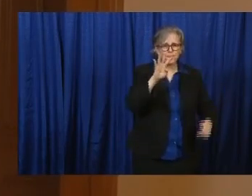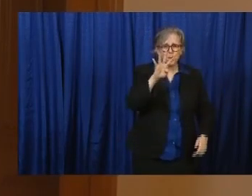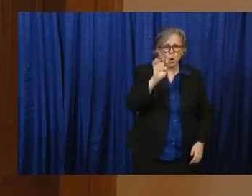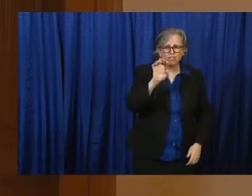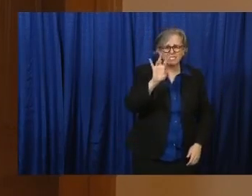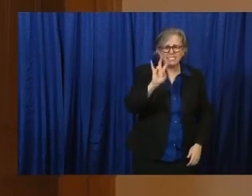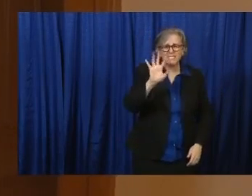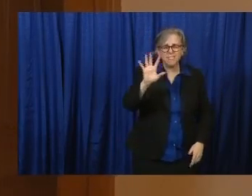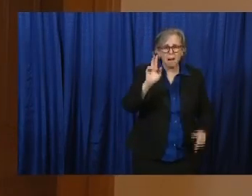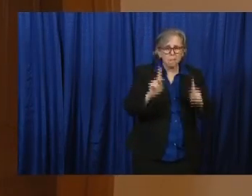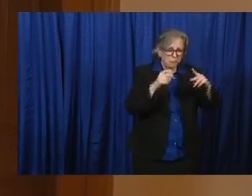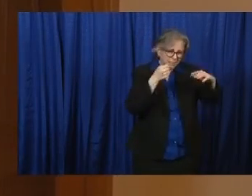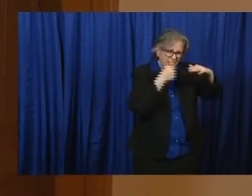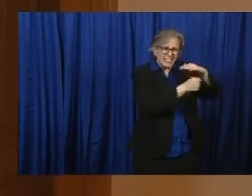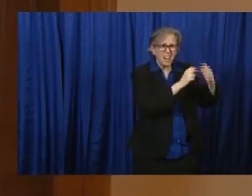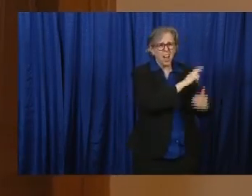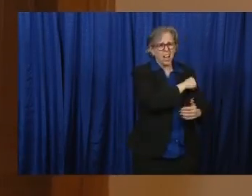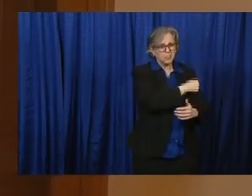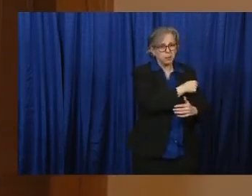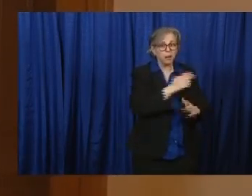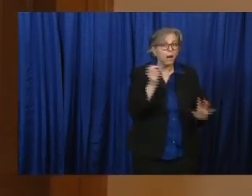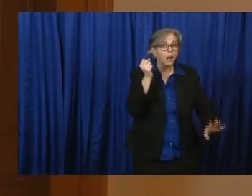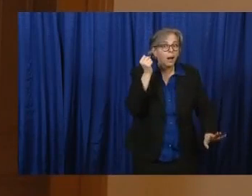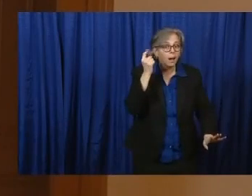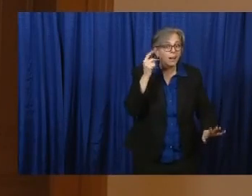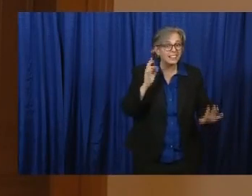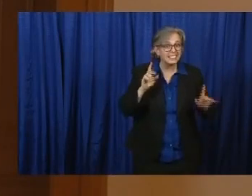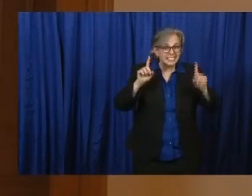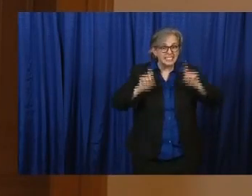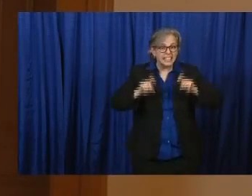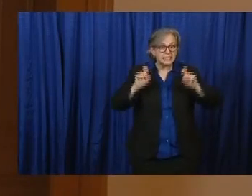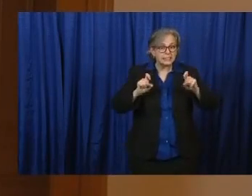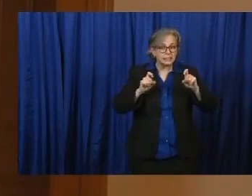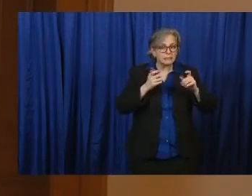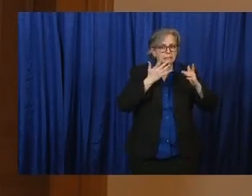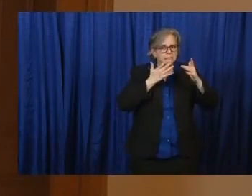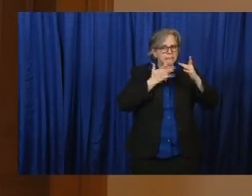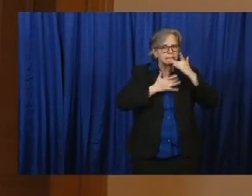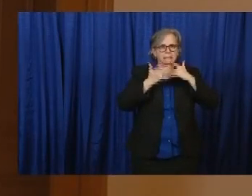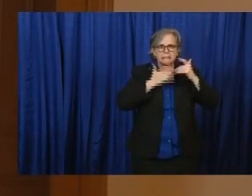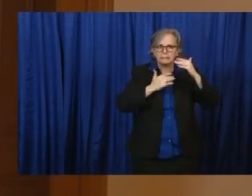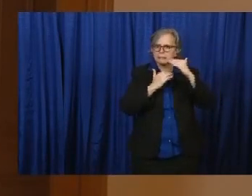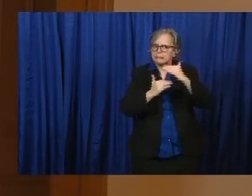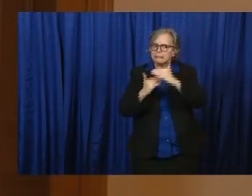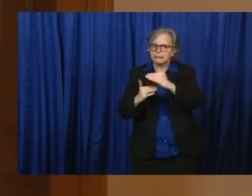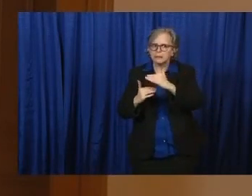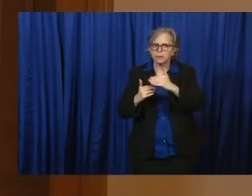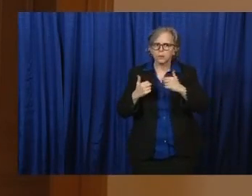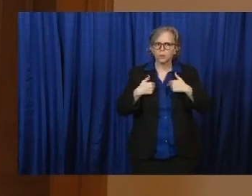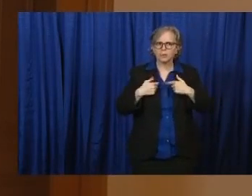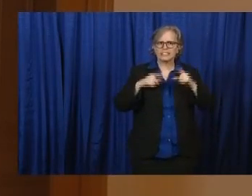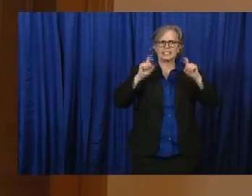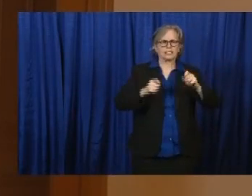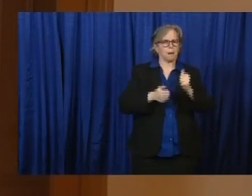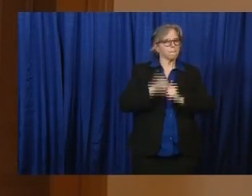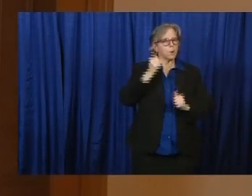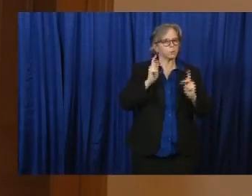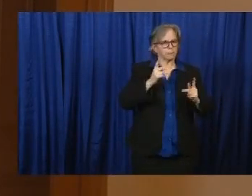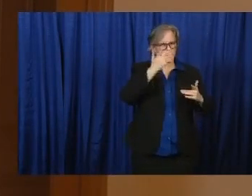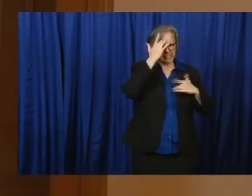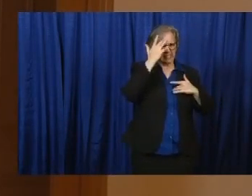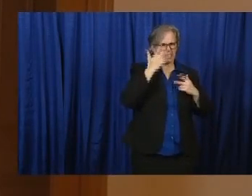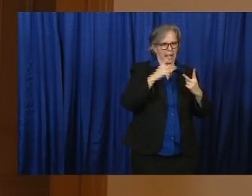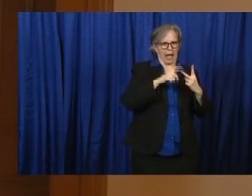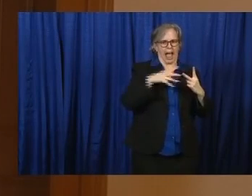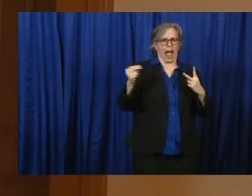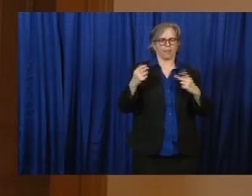we are testing right now with our limited testing. We're testing the sickest and our healthcare workers and highest at risk. So of course, those